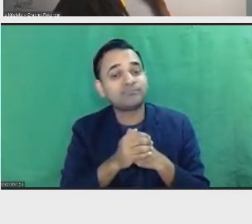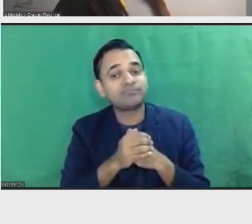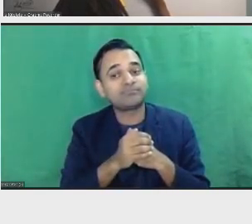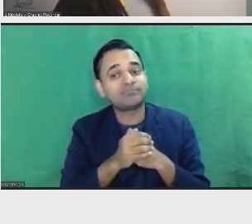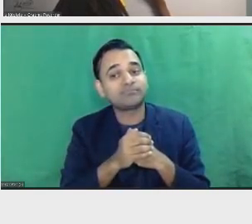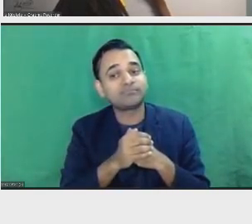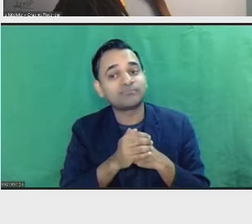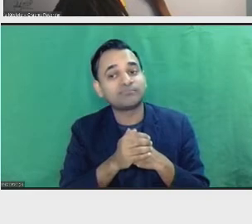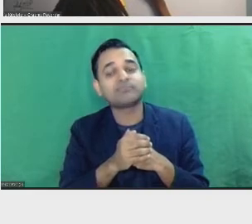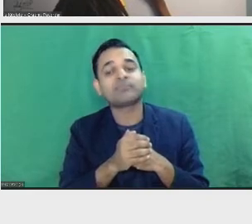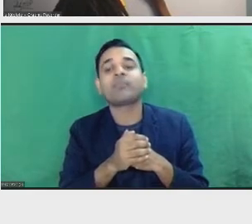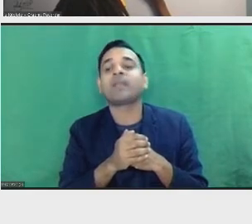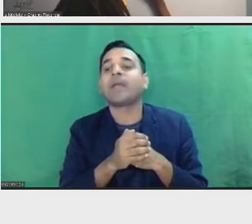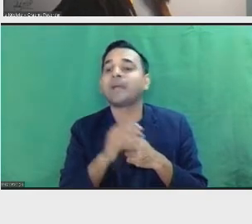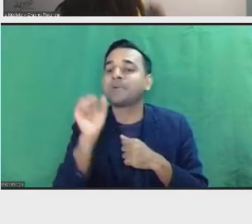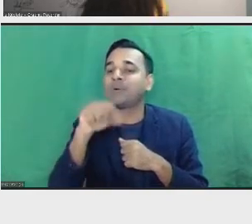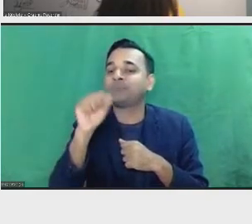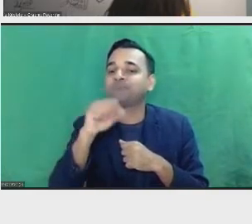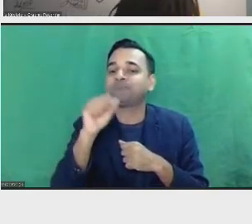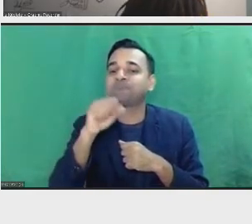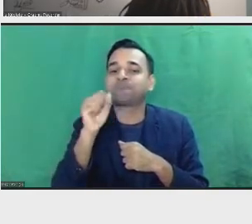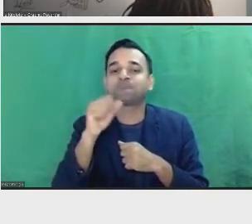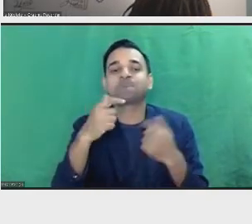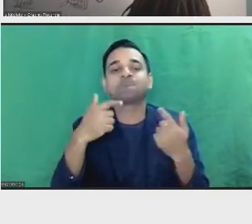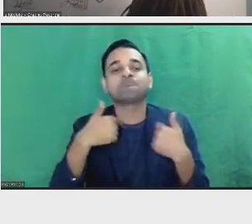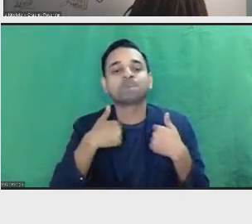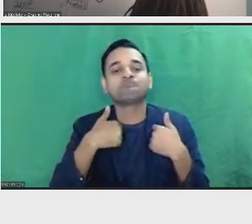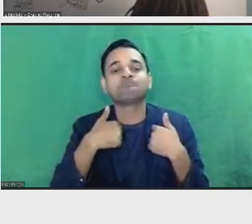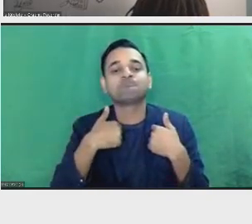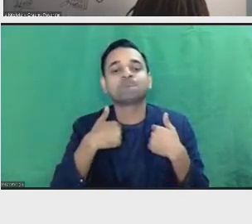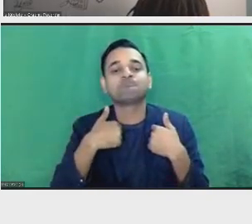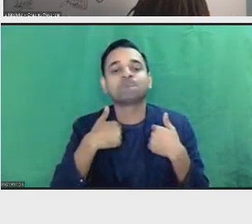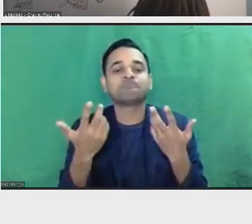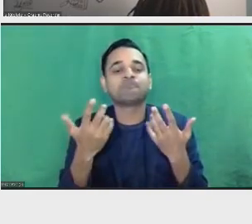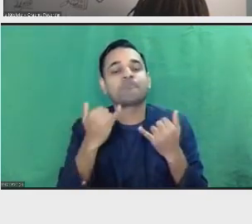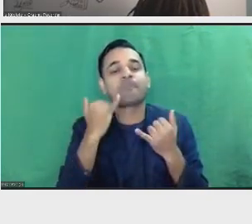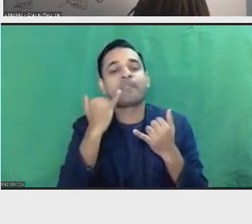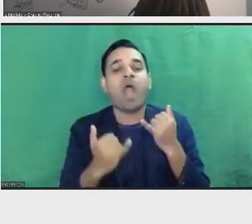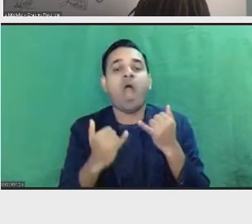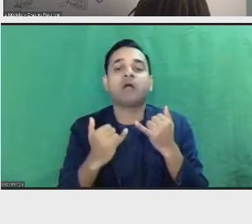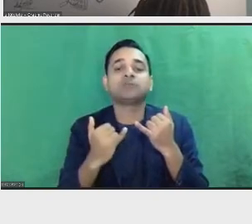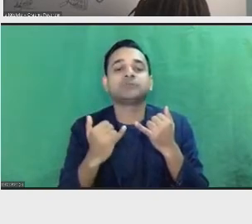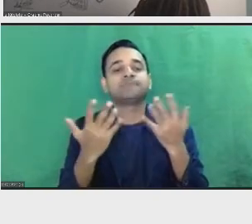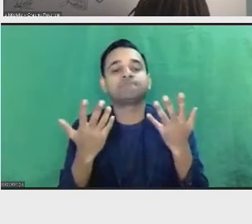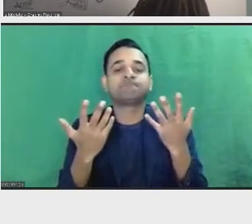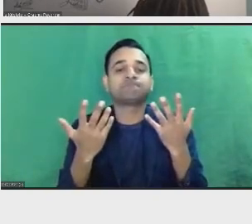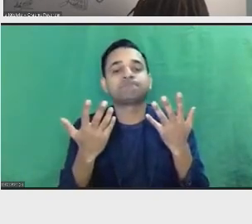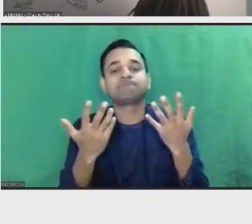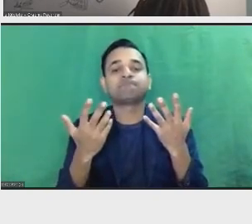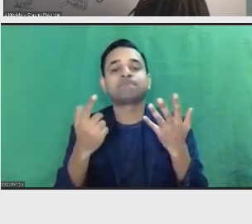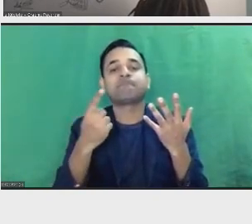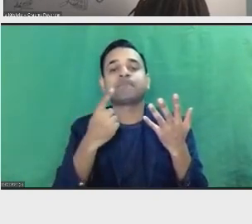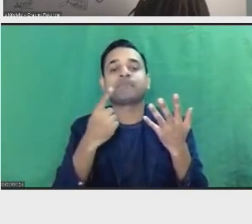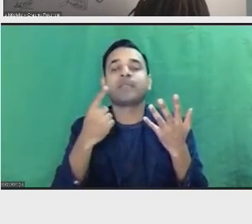everybody said it so well. I'm saying I think it's wonderful to be here and look at this